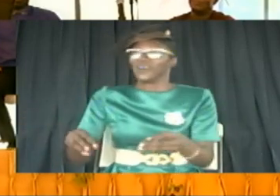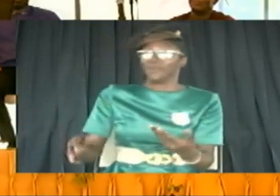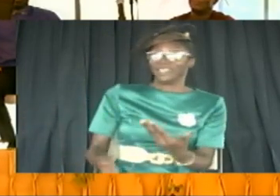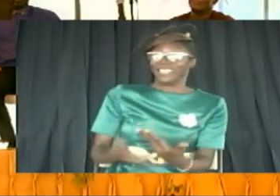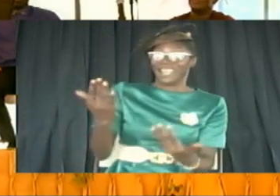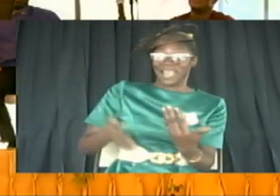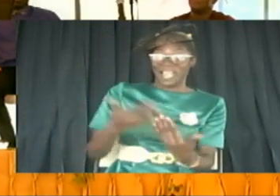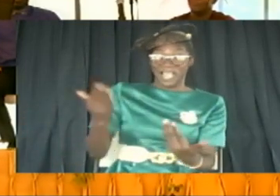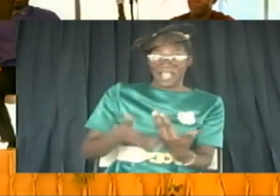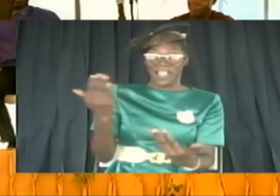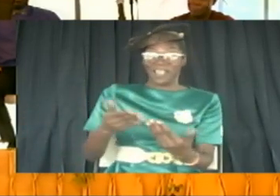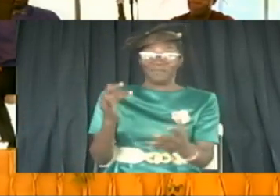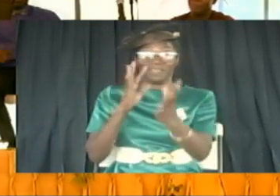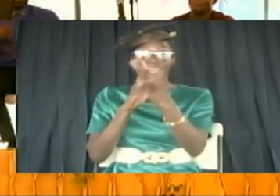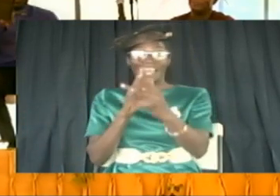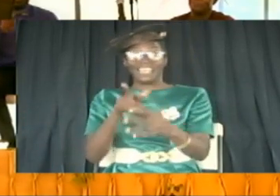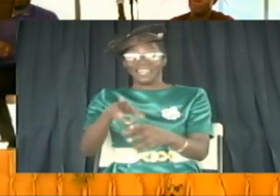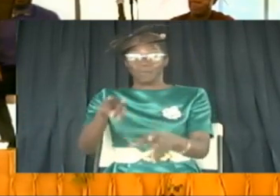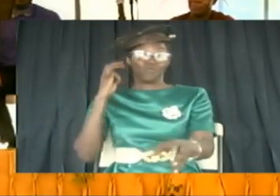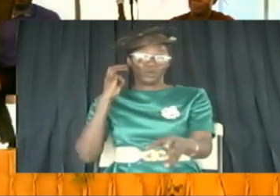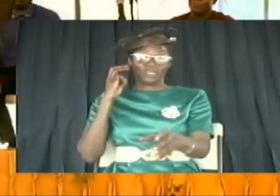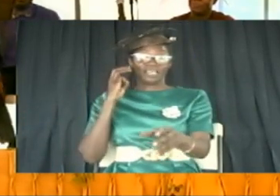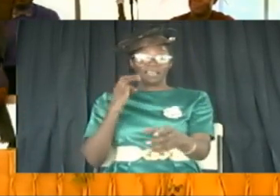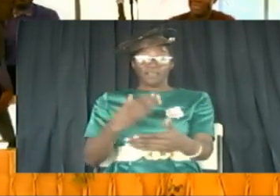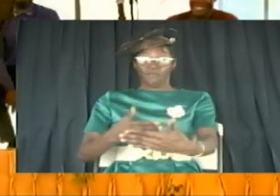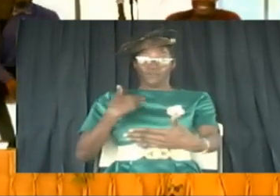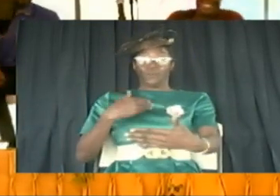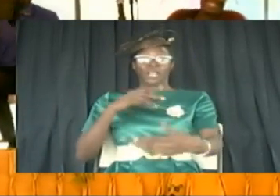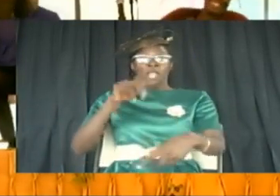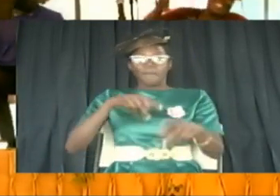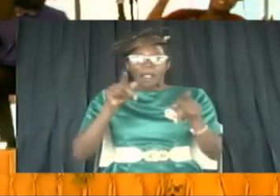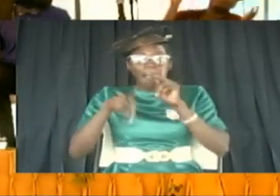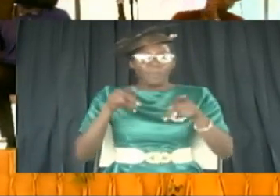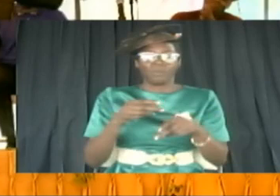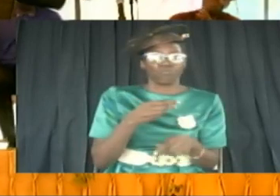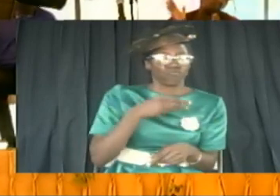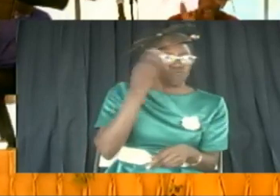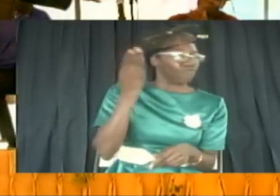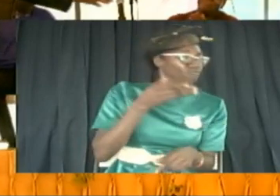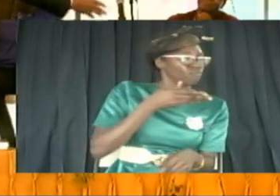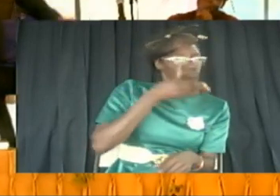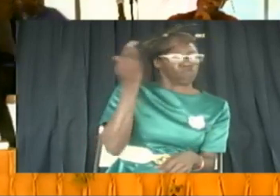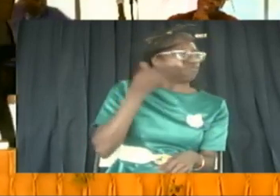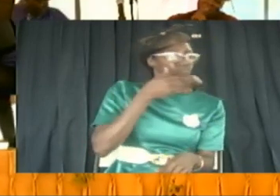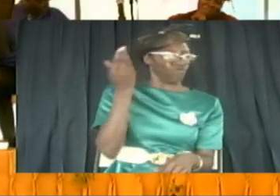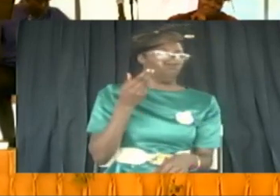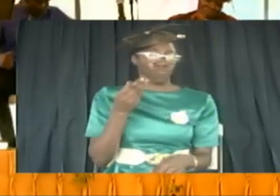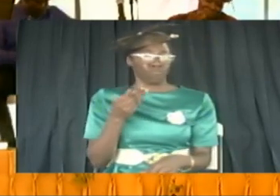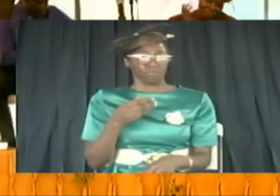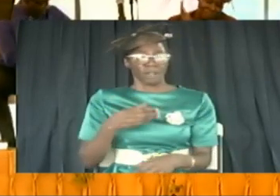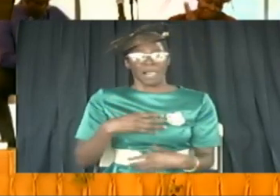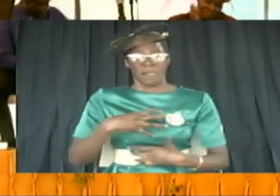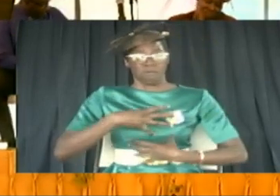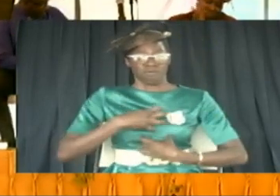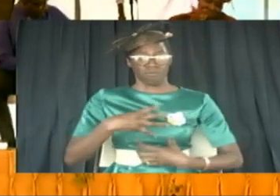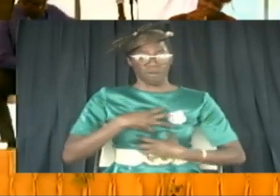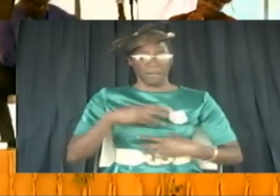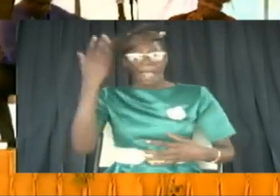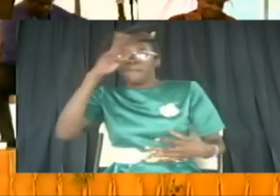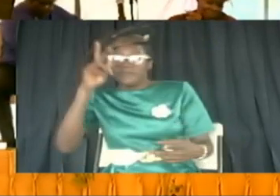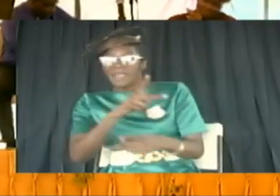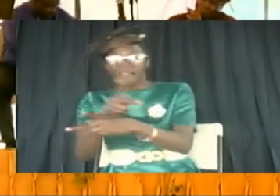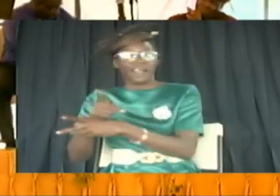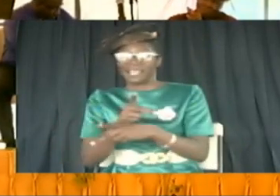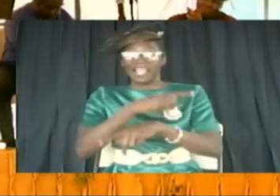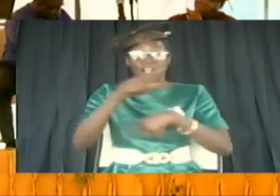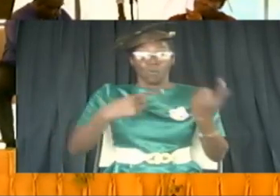I was at the front. I heard people kissing their teeth. I heard people making grumbling sounds. But I did not care.